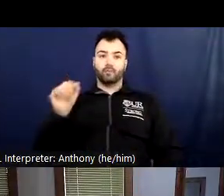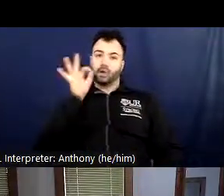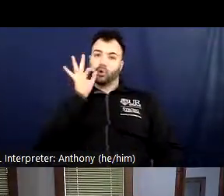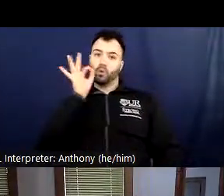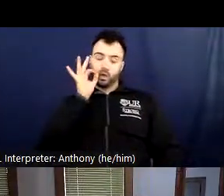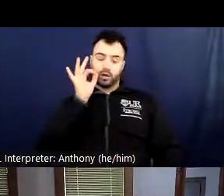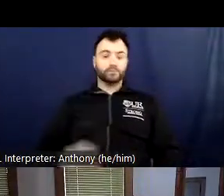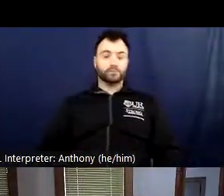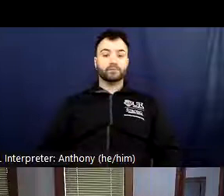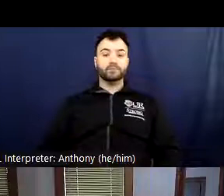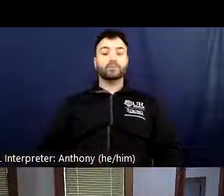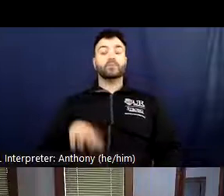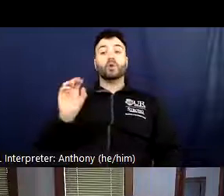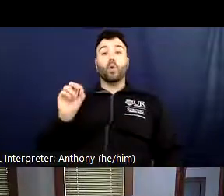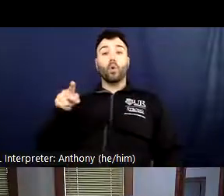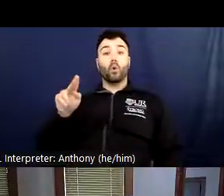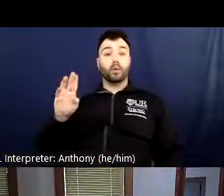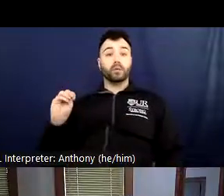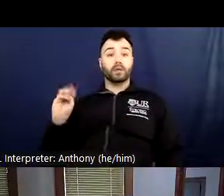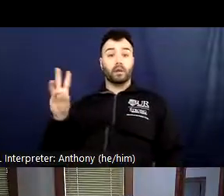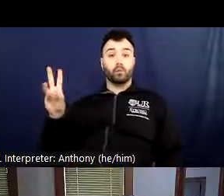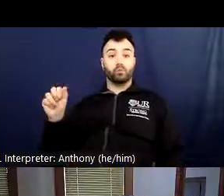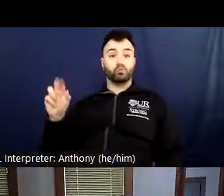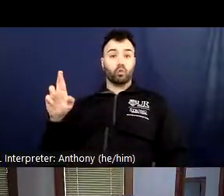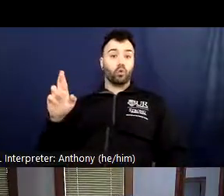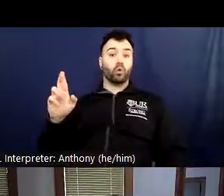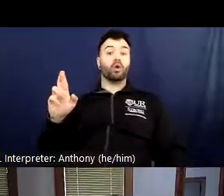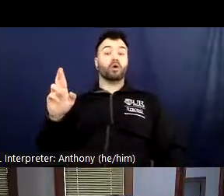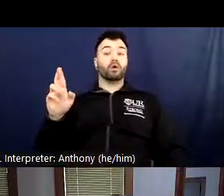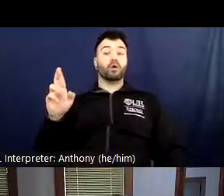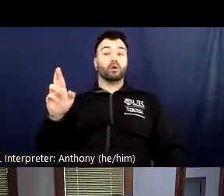The opium wars were fought in the